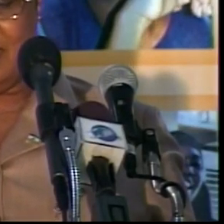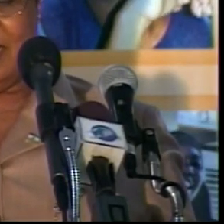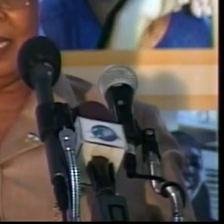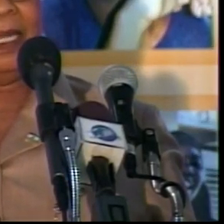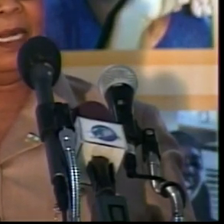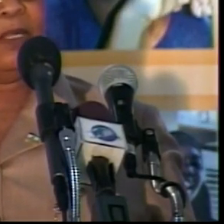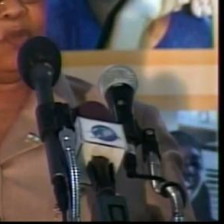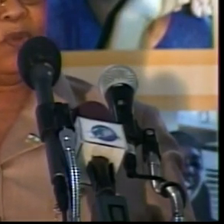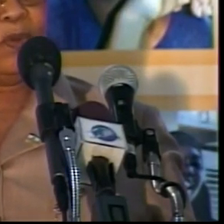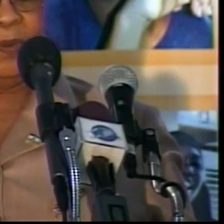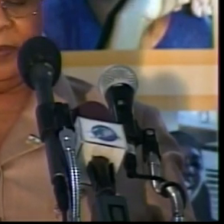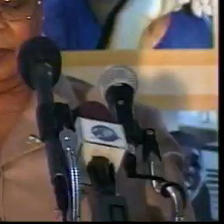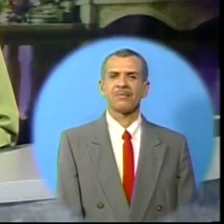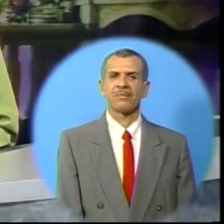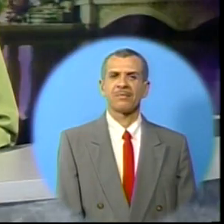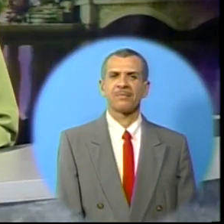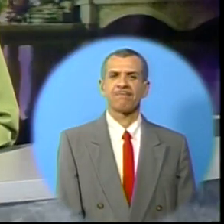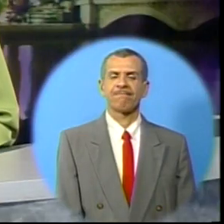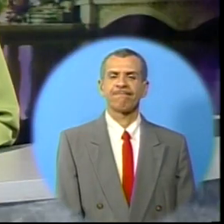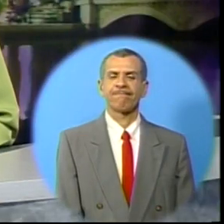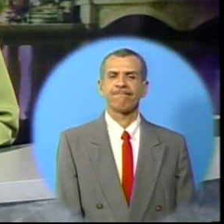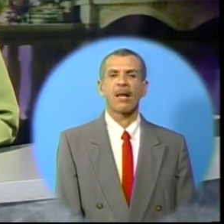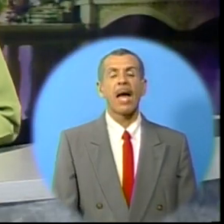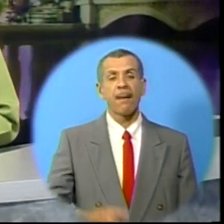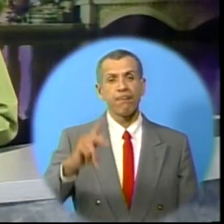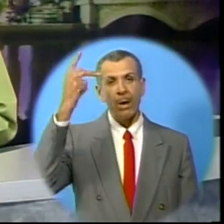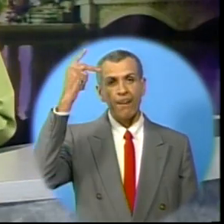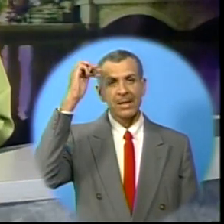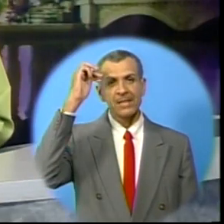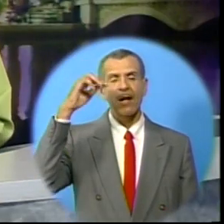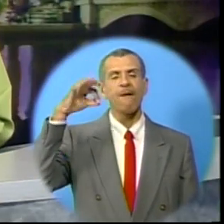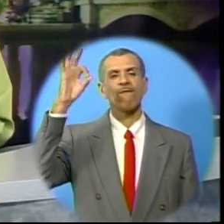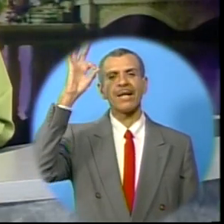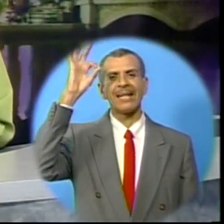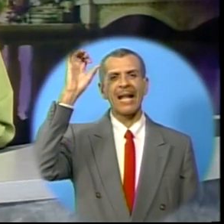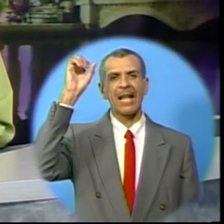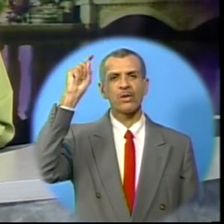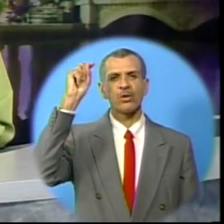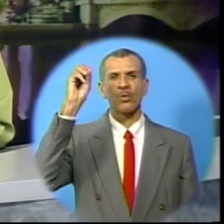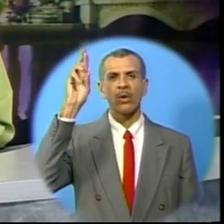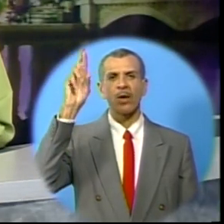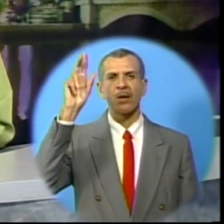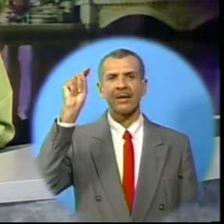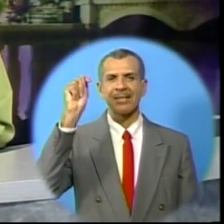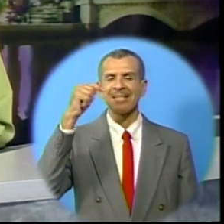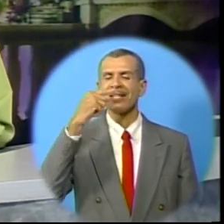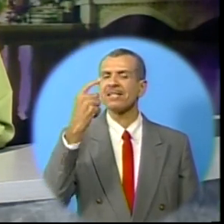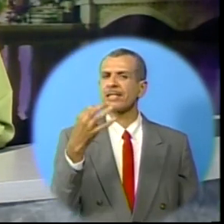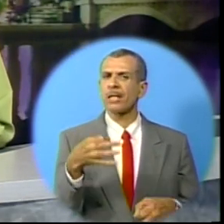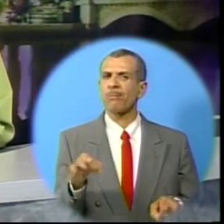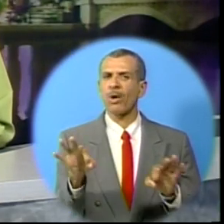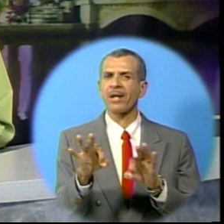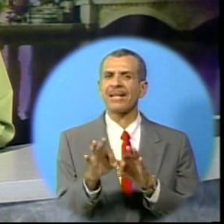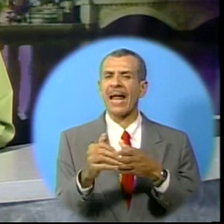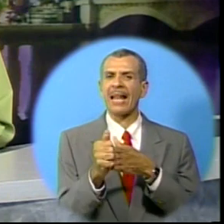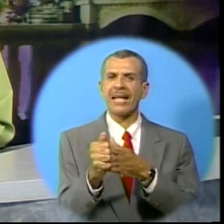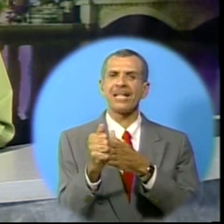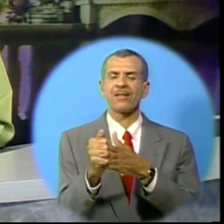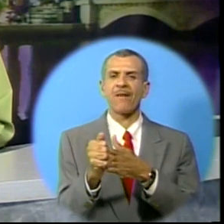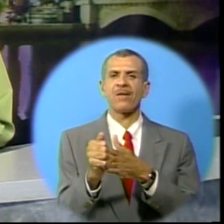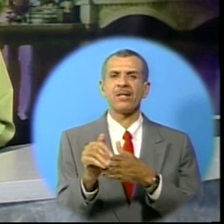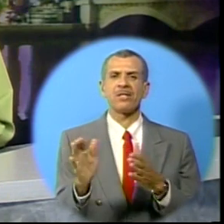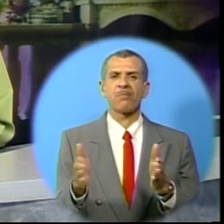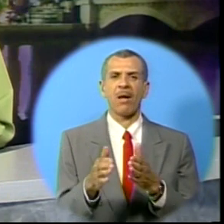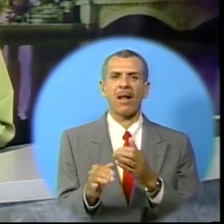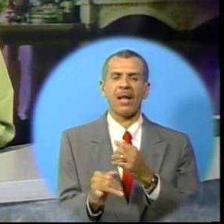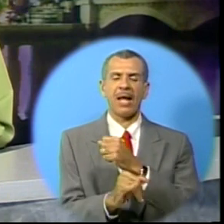development in Lesotho. Prime Minister Fendel Stewart says it is important that leaders of small island developing